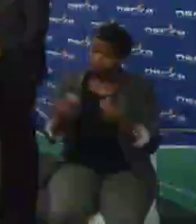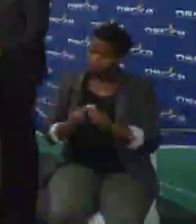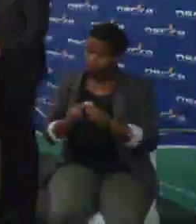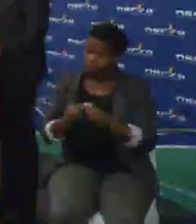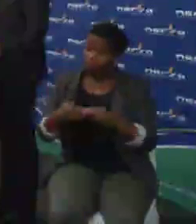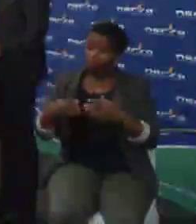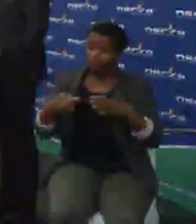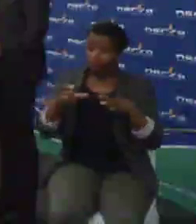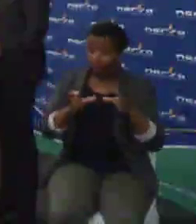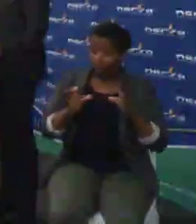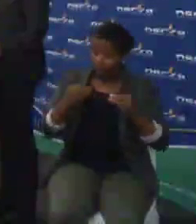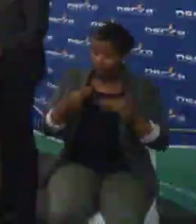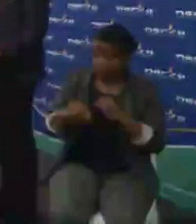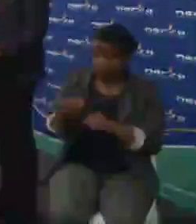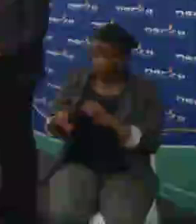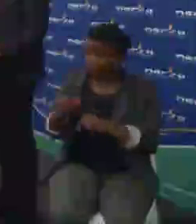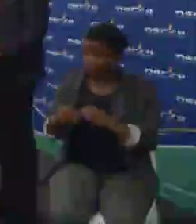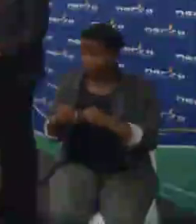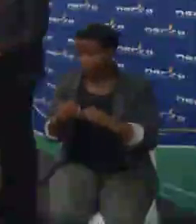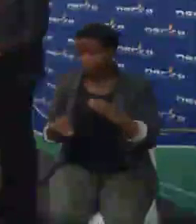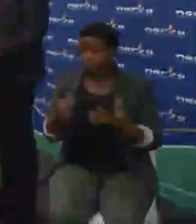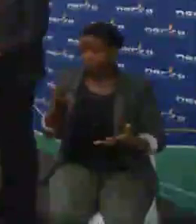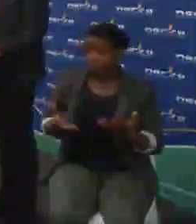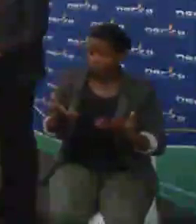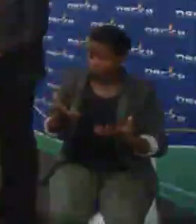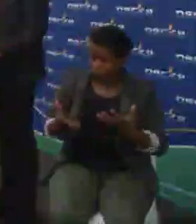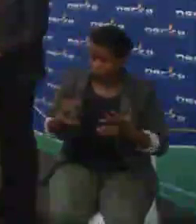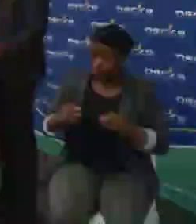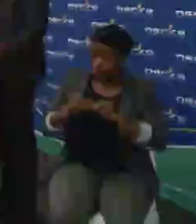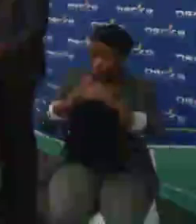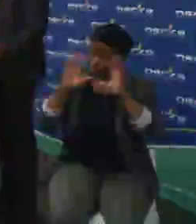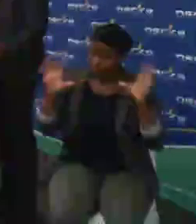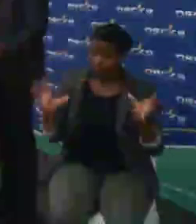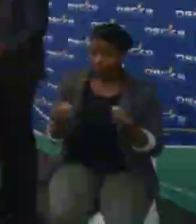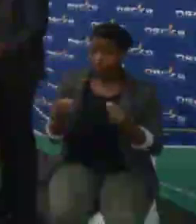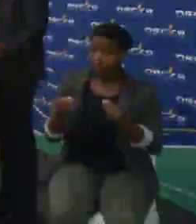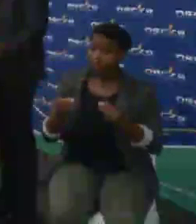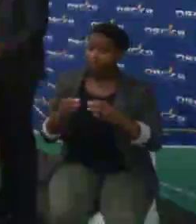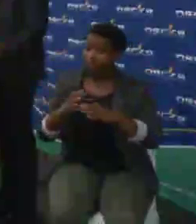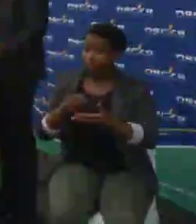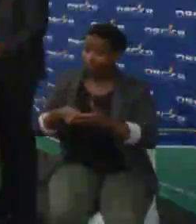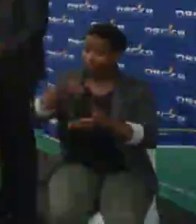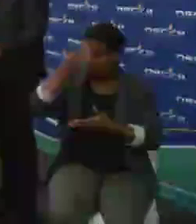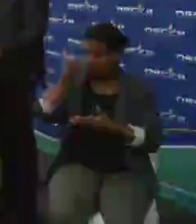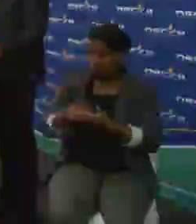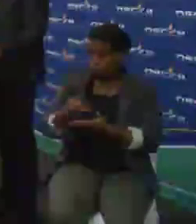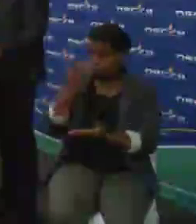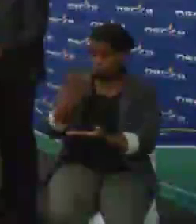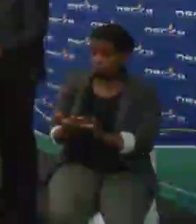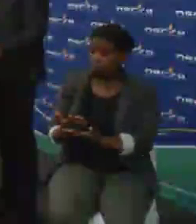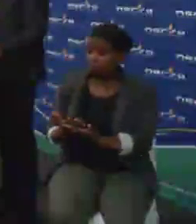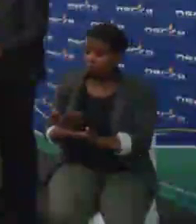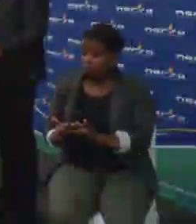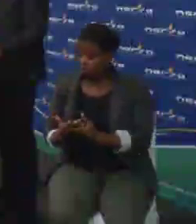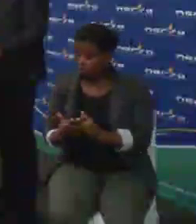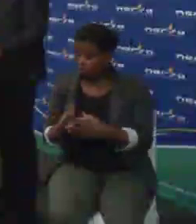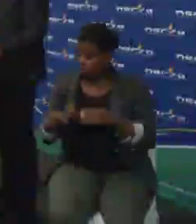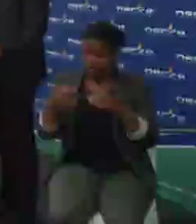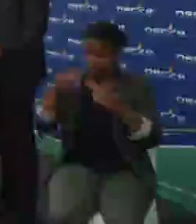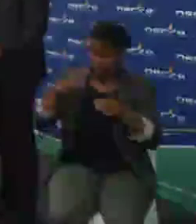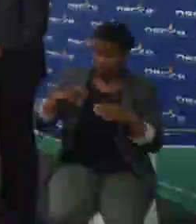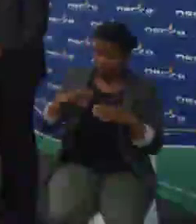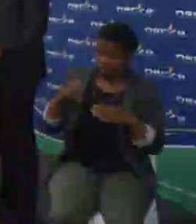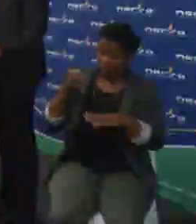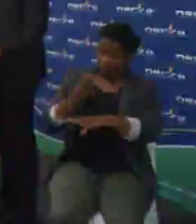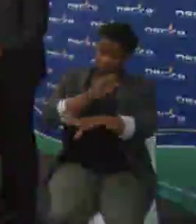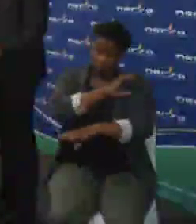market principles, or at least mirrors them as closely as possible. This point should not be by any means controversial. In fact, the Department of Energy